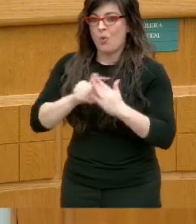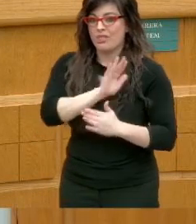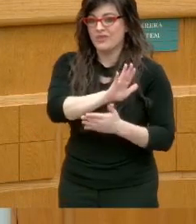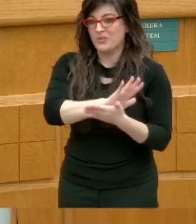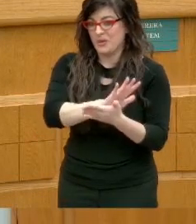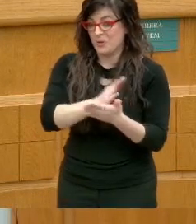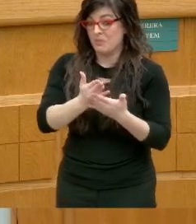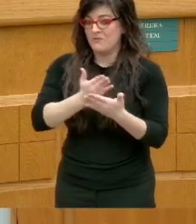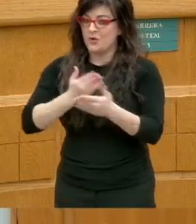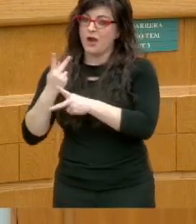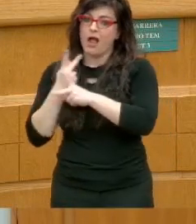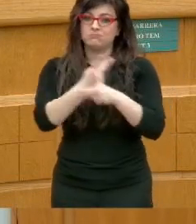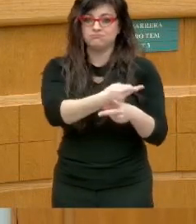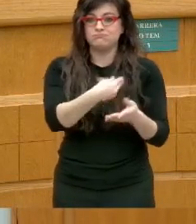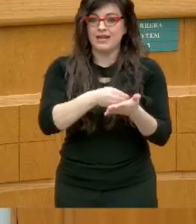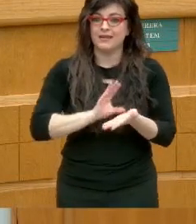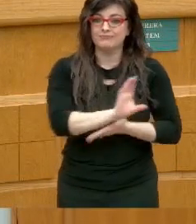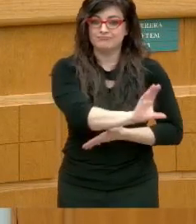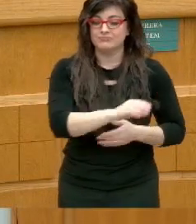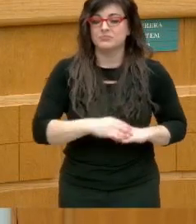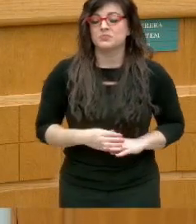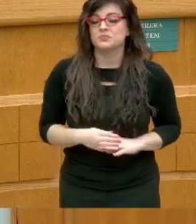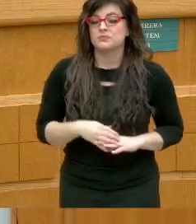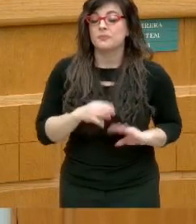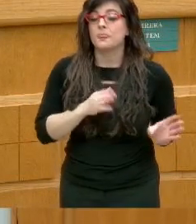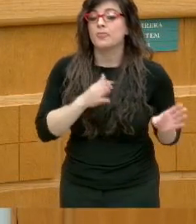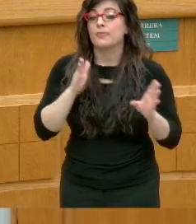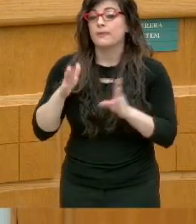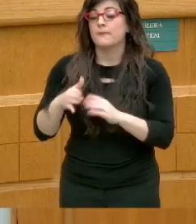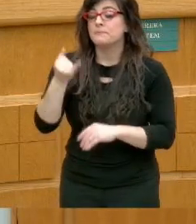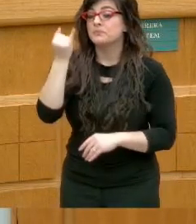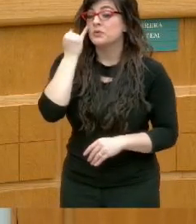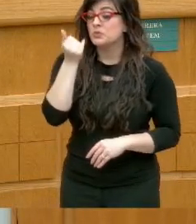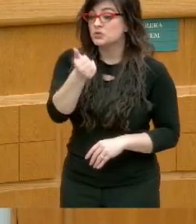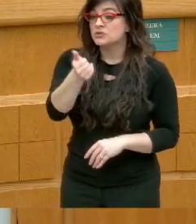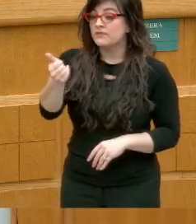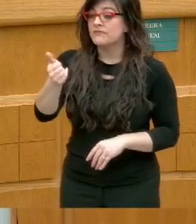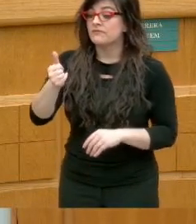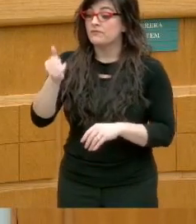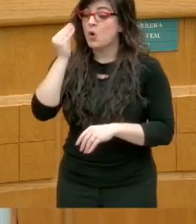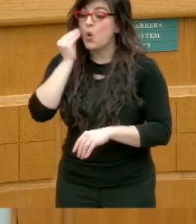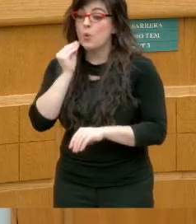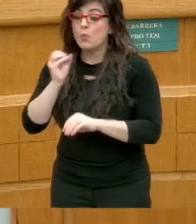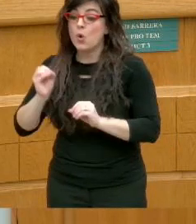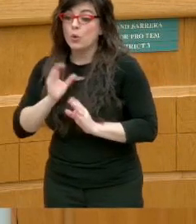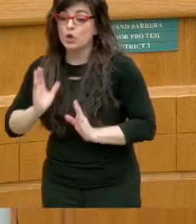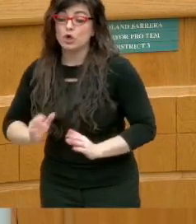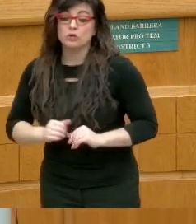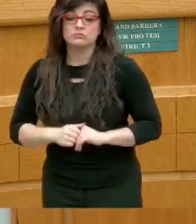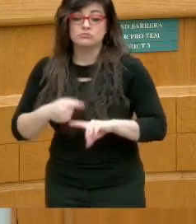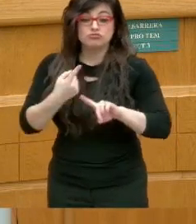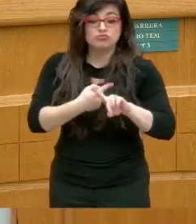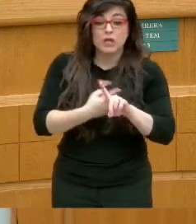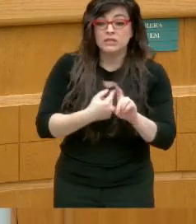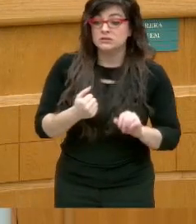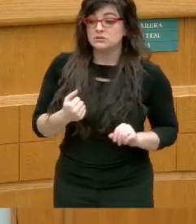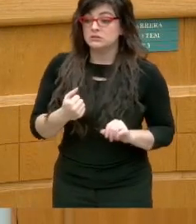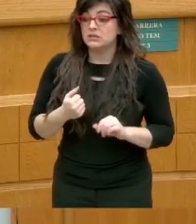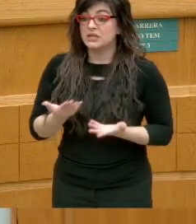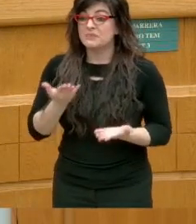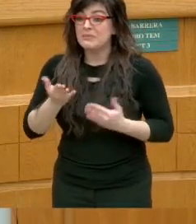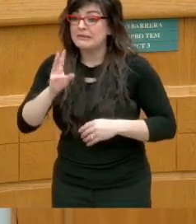you're a renter or a homeowner that pays the rent or a mortgage and you have utility, if you're having difficulty because of